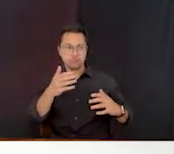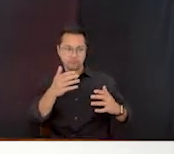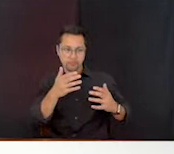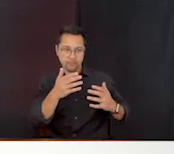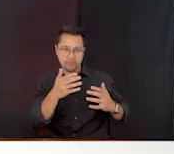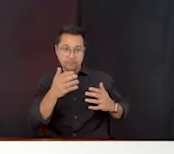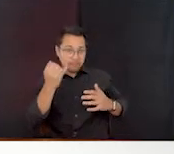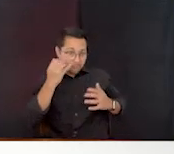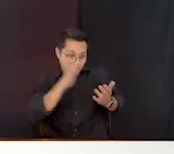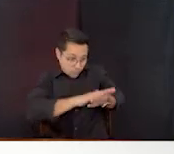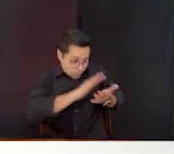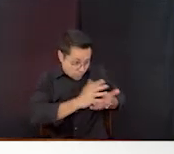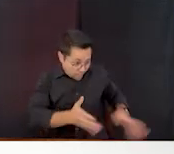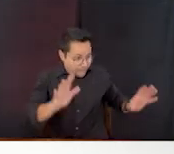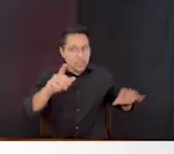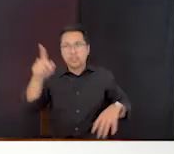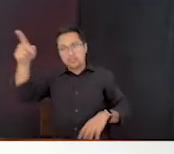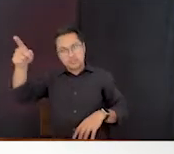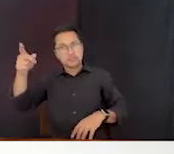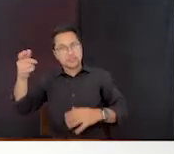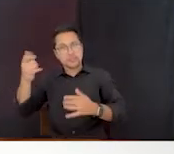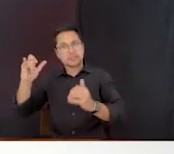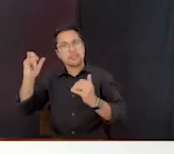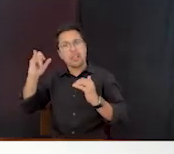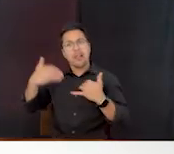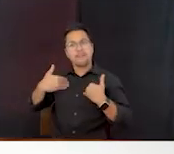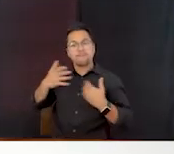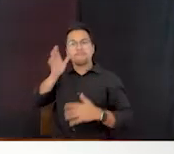undergrad. So I'm thankful.